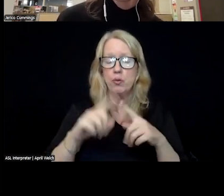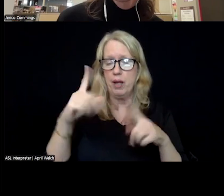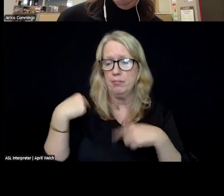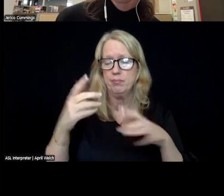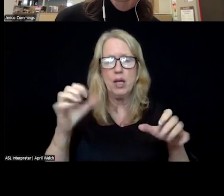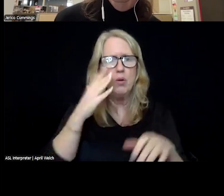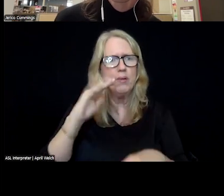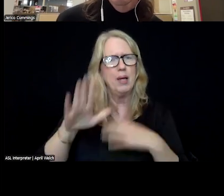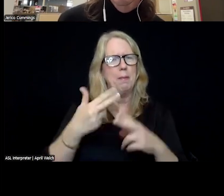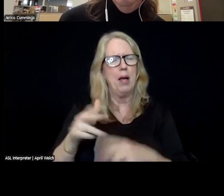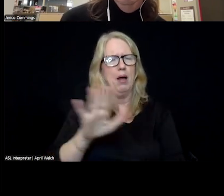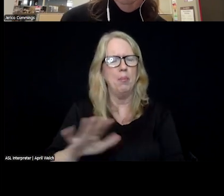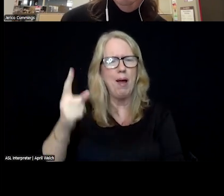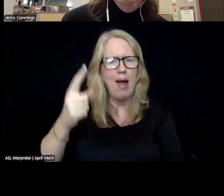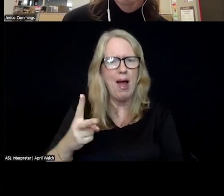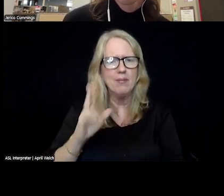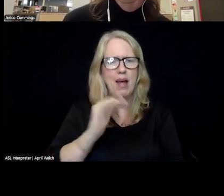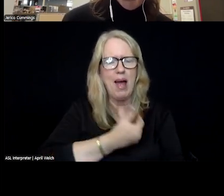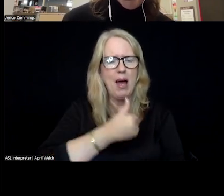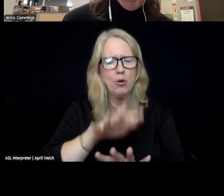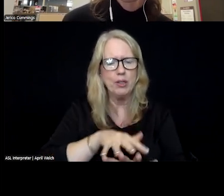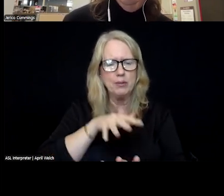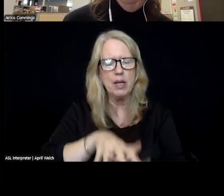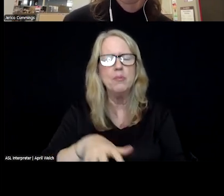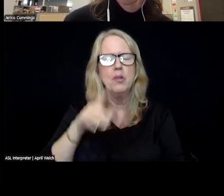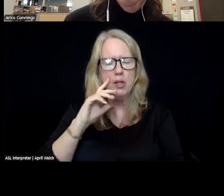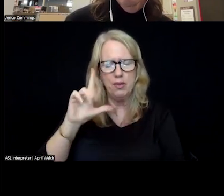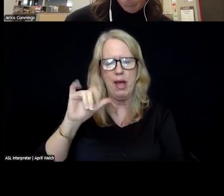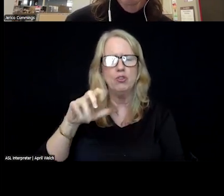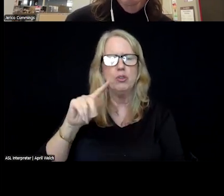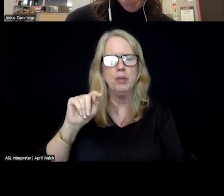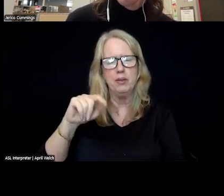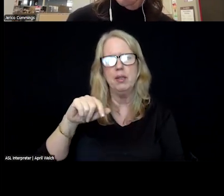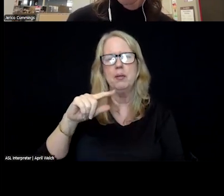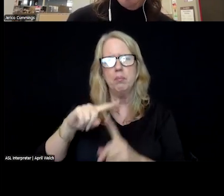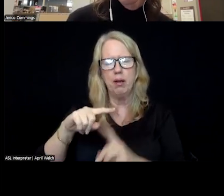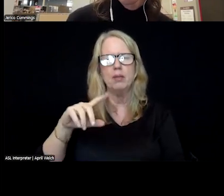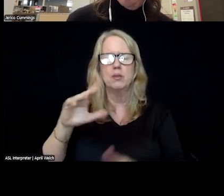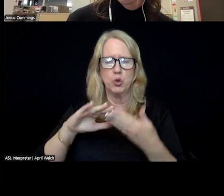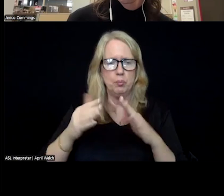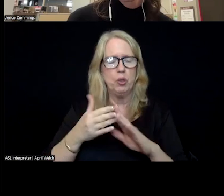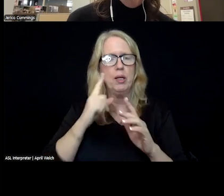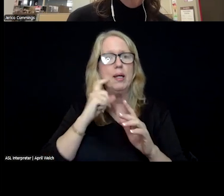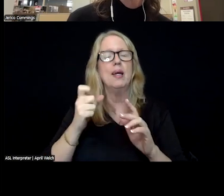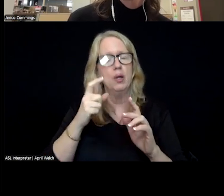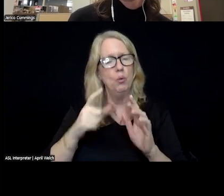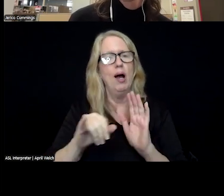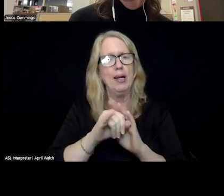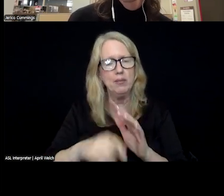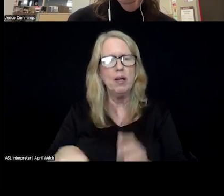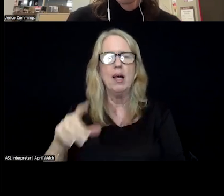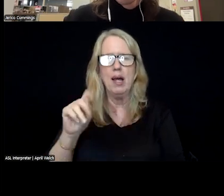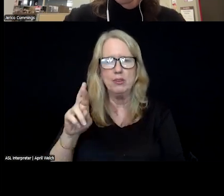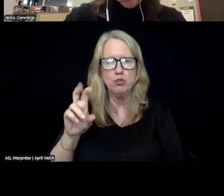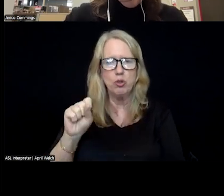found that about half of our Indigenous 2S LGBTQ plus community members identify as trans or gender